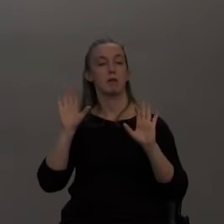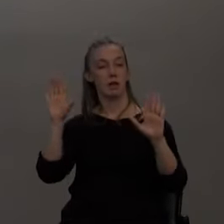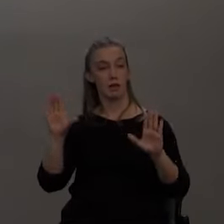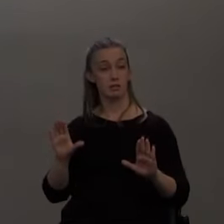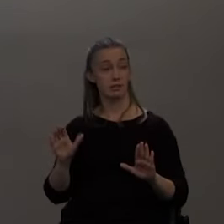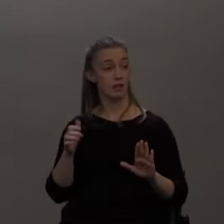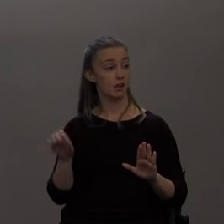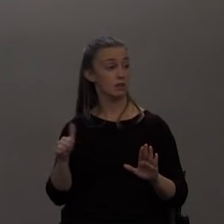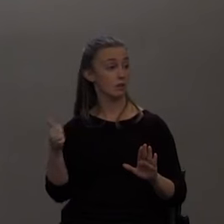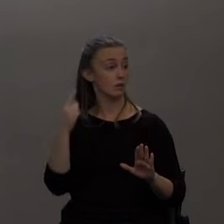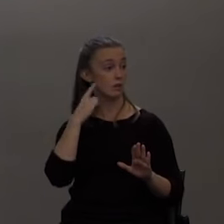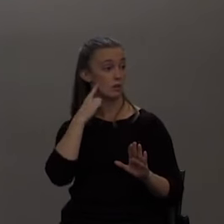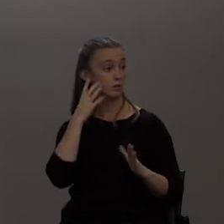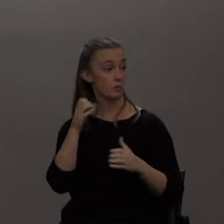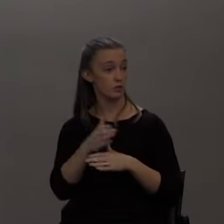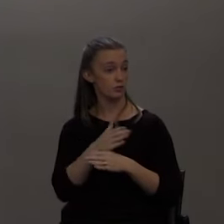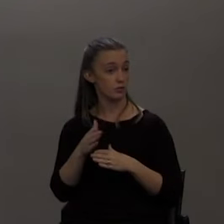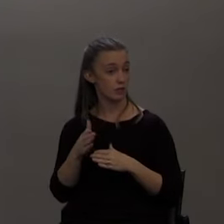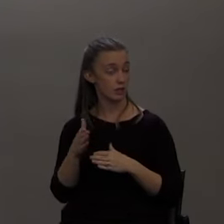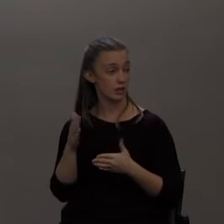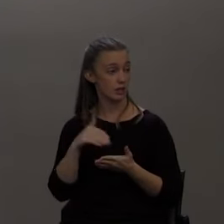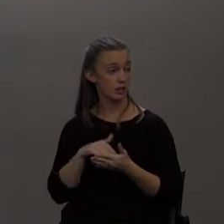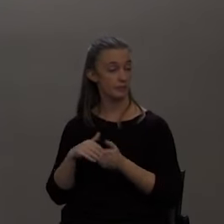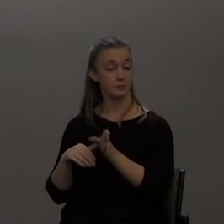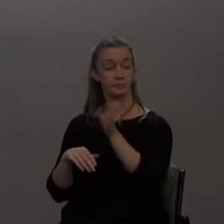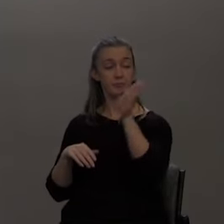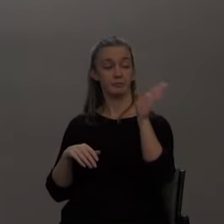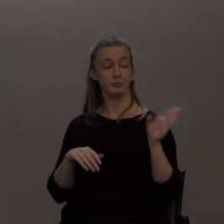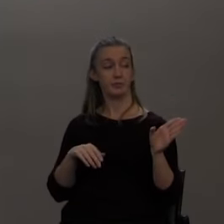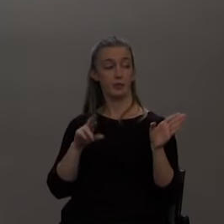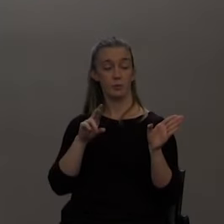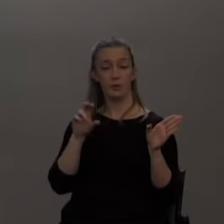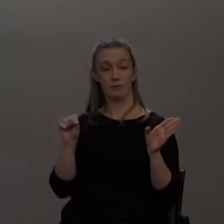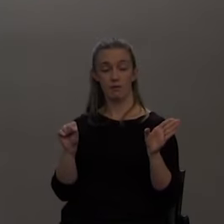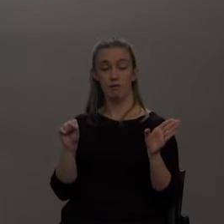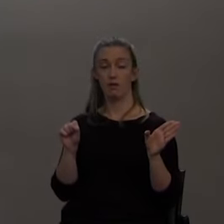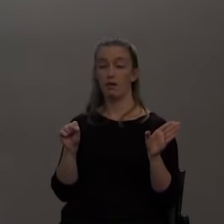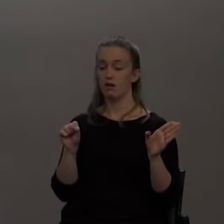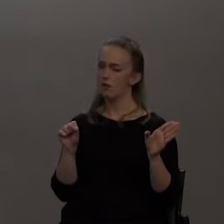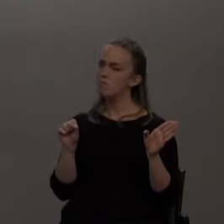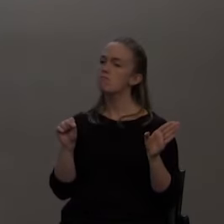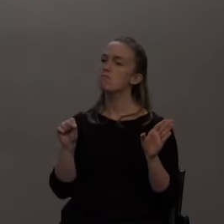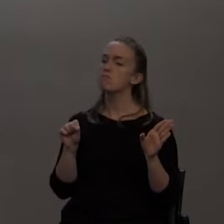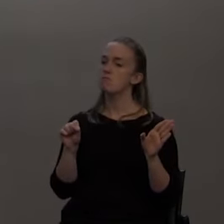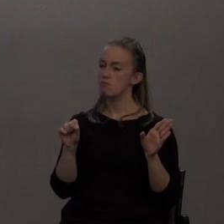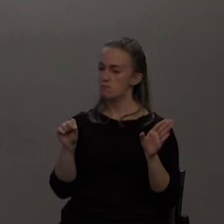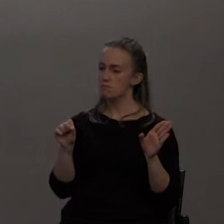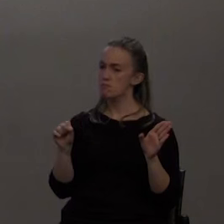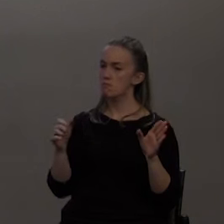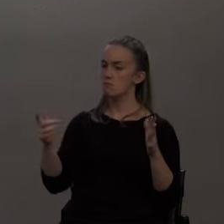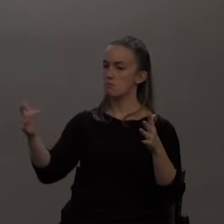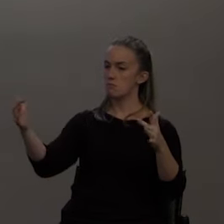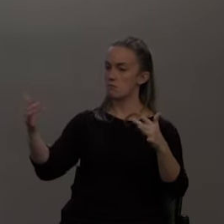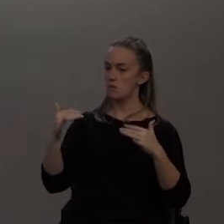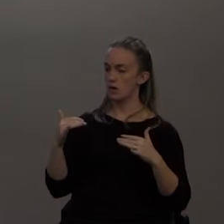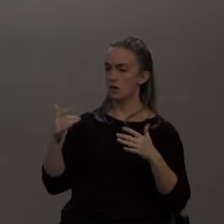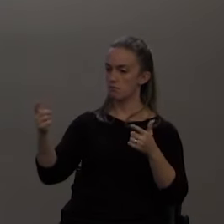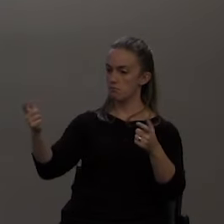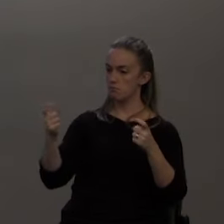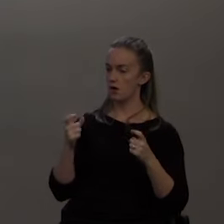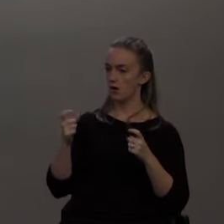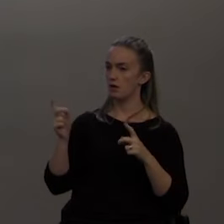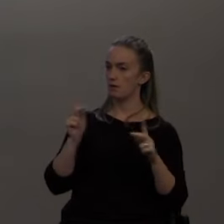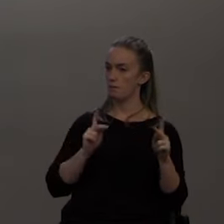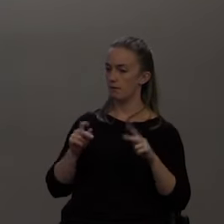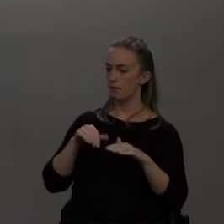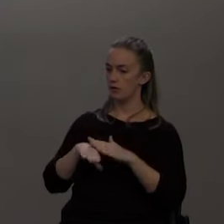shared? Someone who wants to share twice? In addition to everything here, Dave all said, I think that bringing people to your community, even if they don't stay, they come and